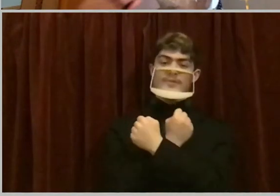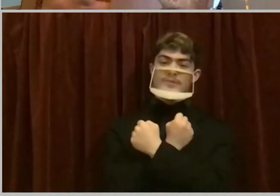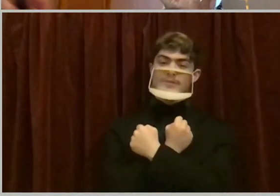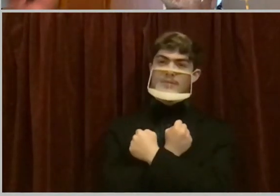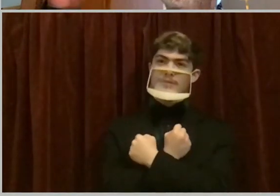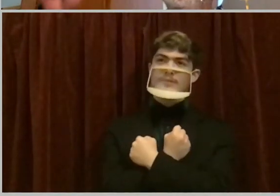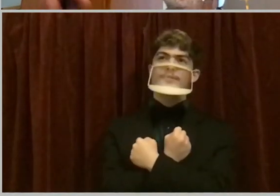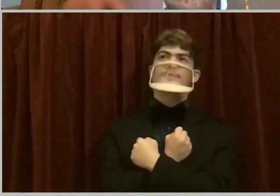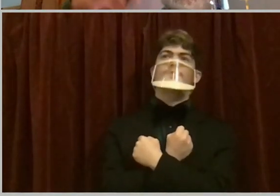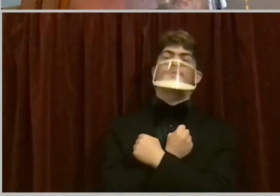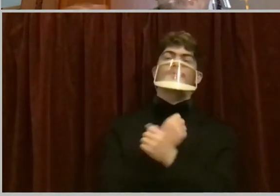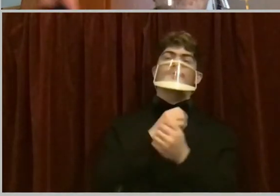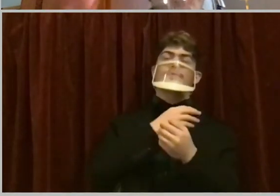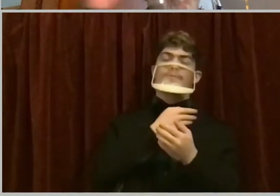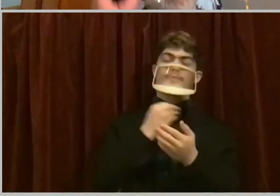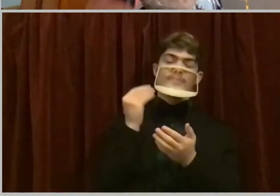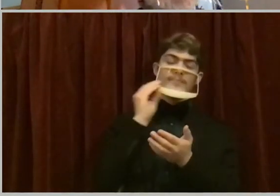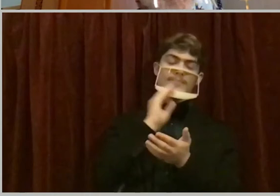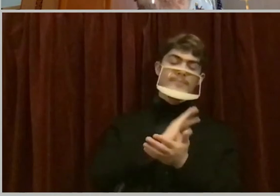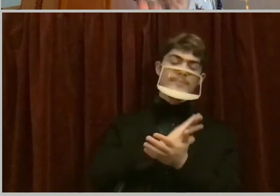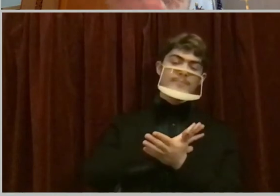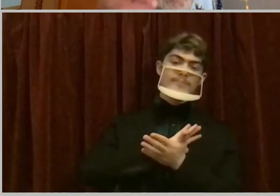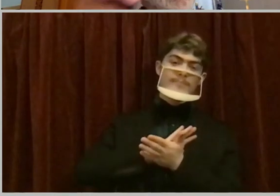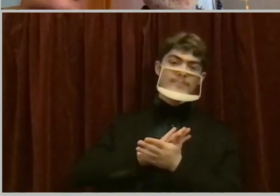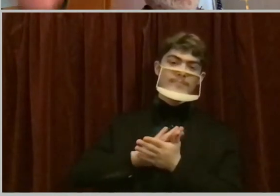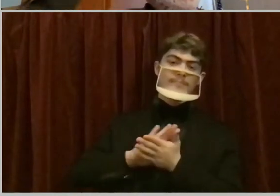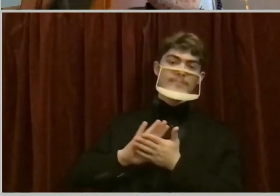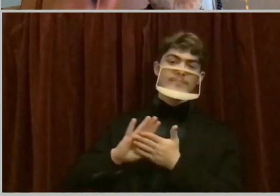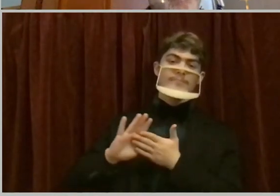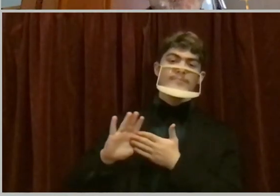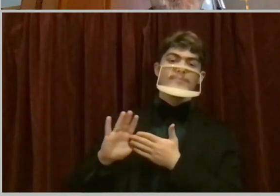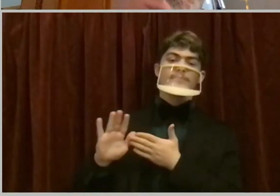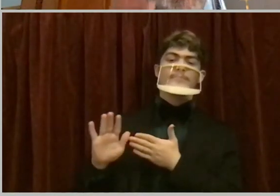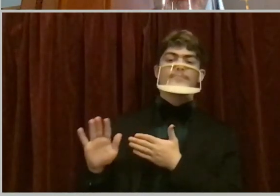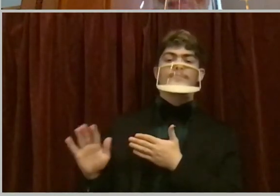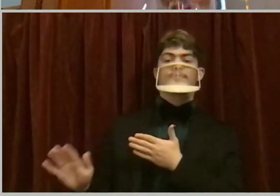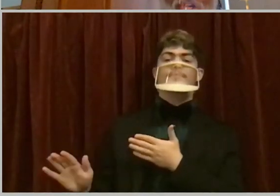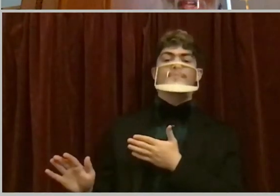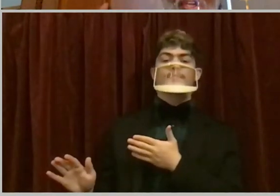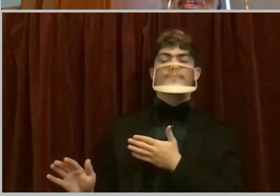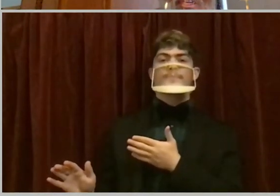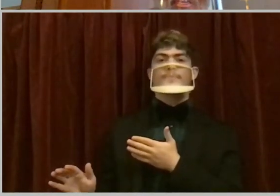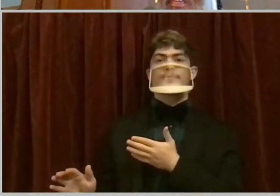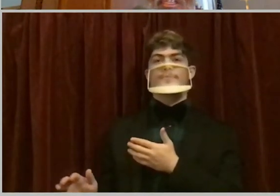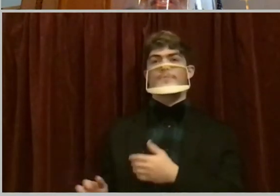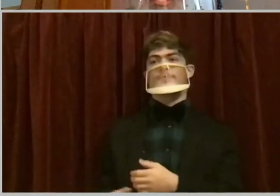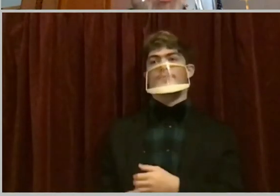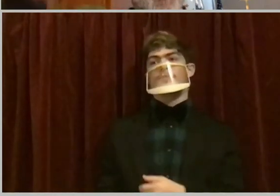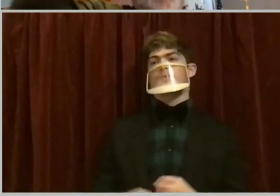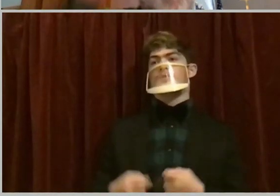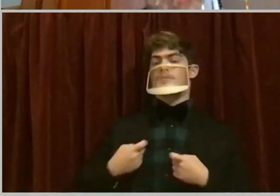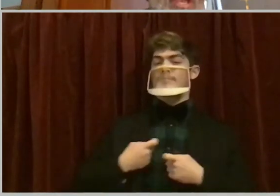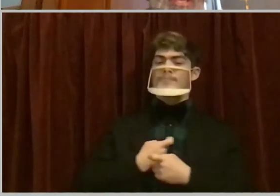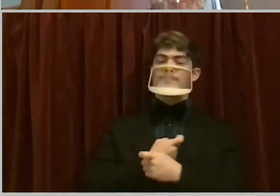radiant beams from thy holy face,